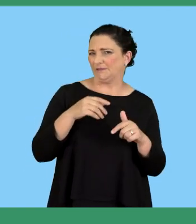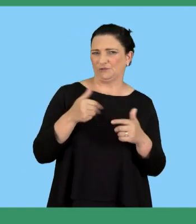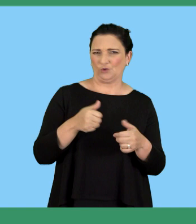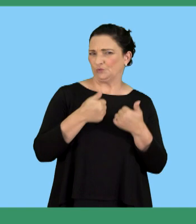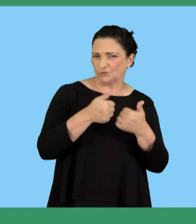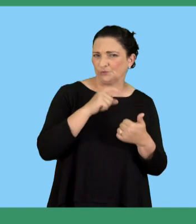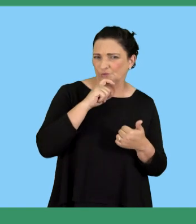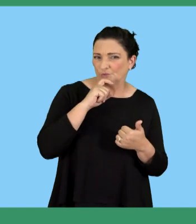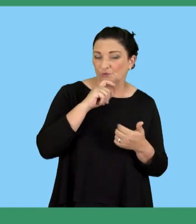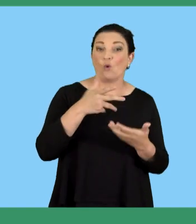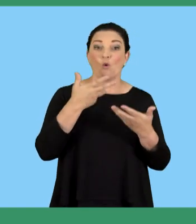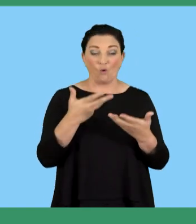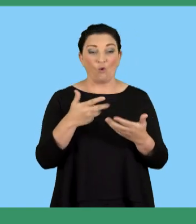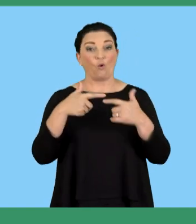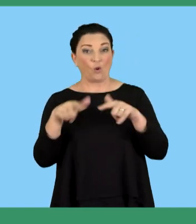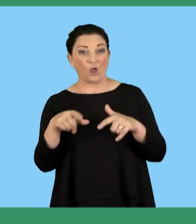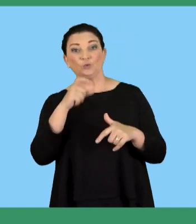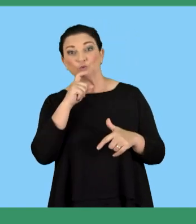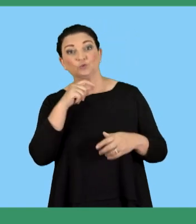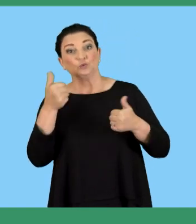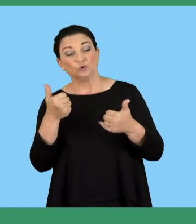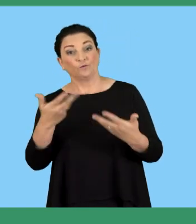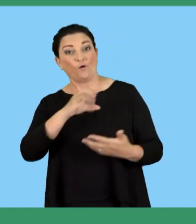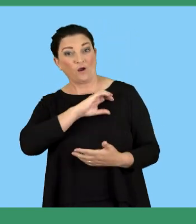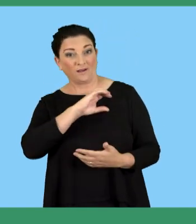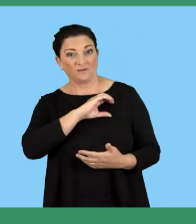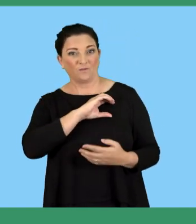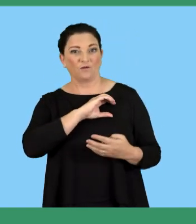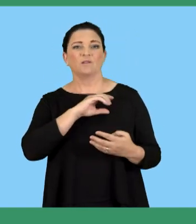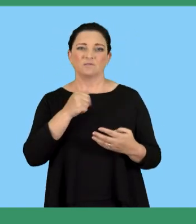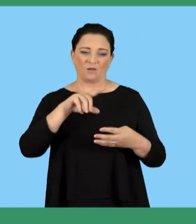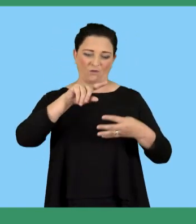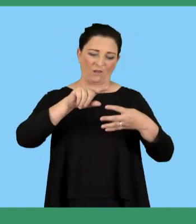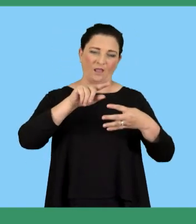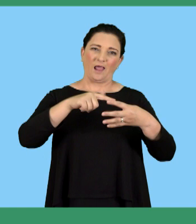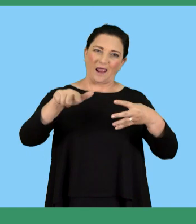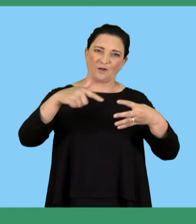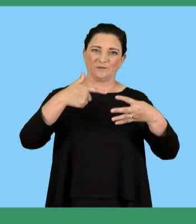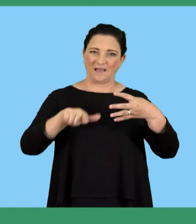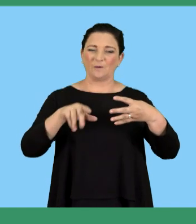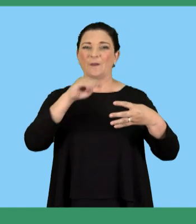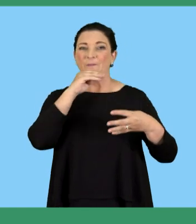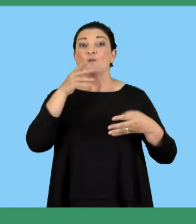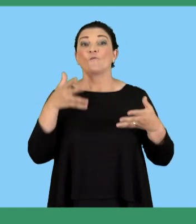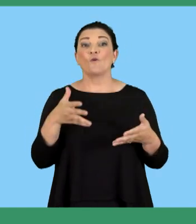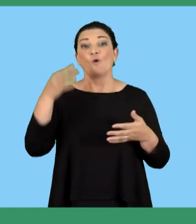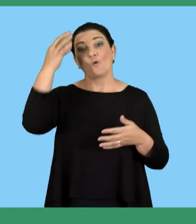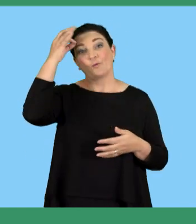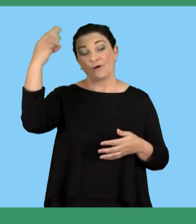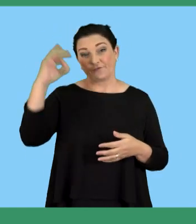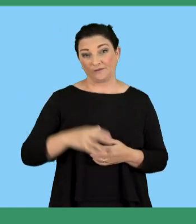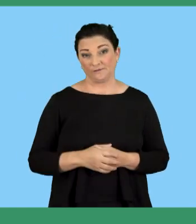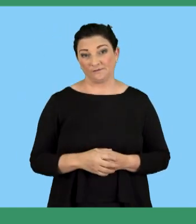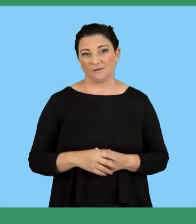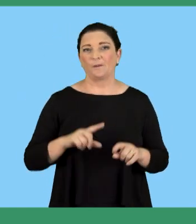personal gain, especially information of customers, and the language being used with customers, that all relates to professionalism. But an